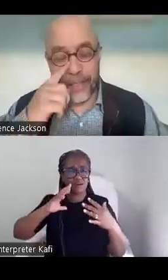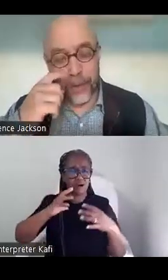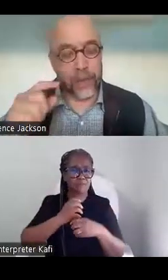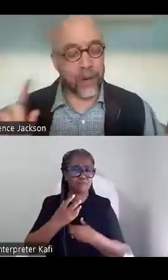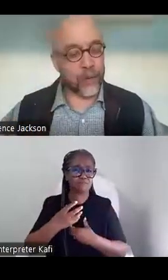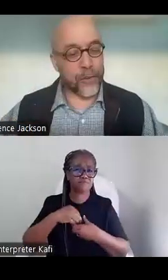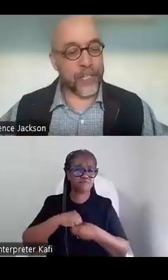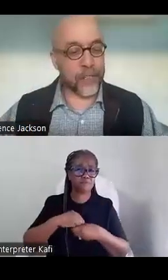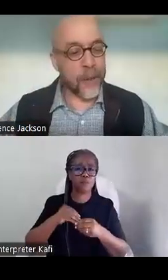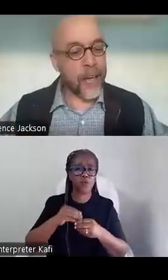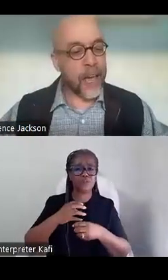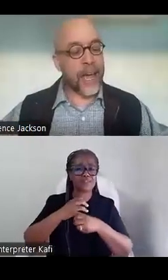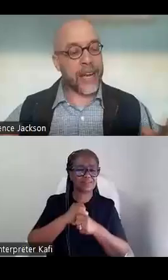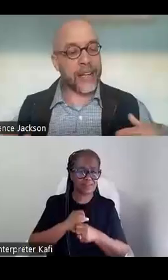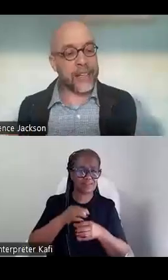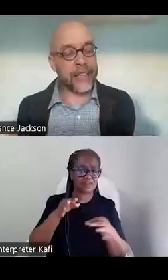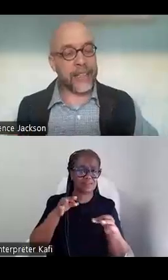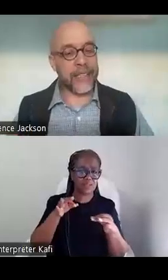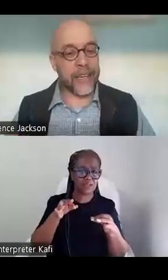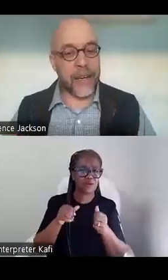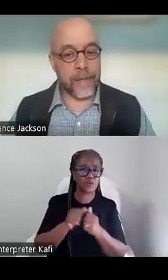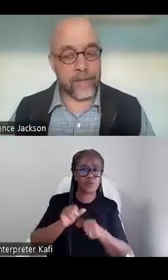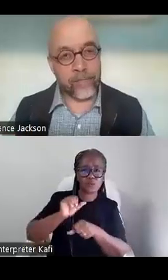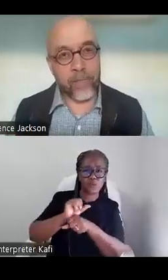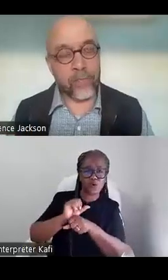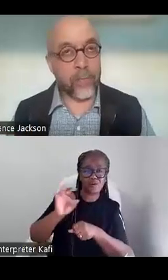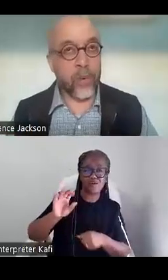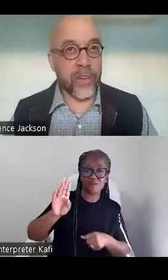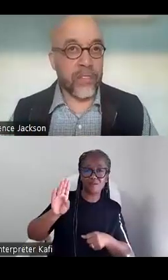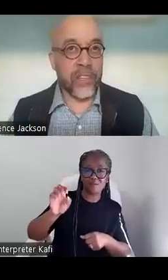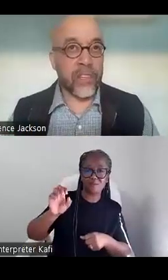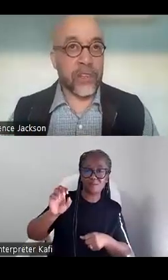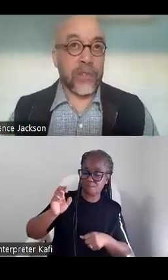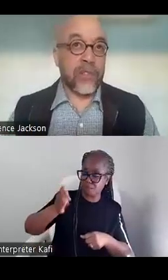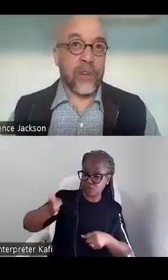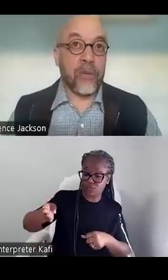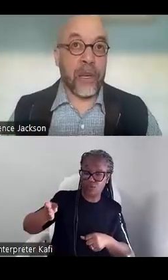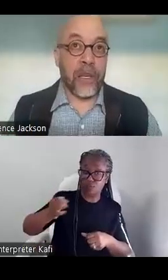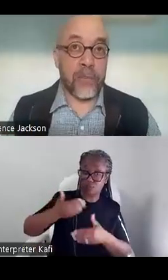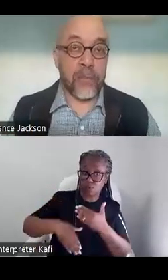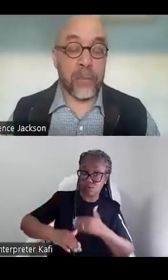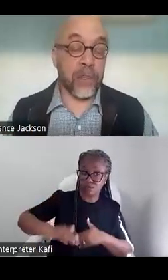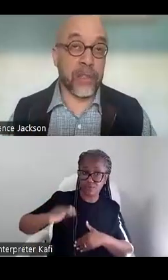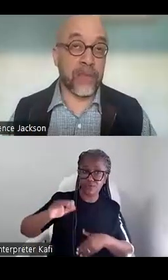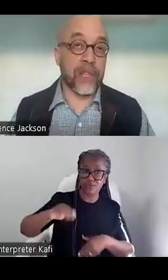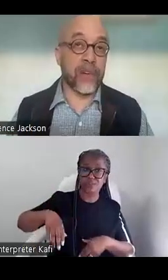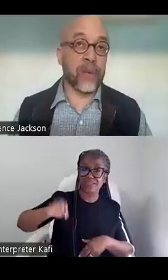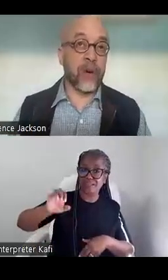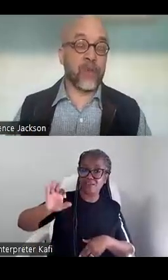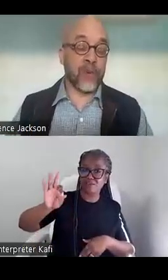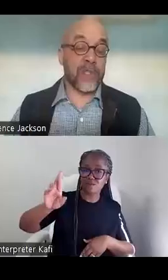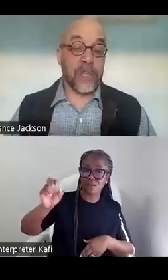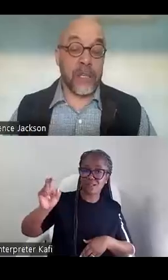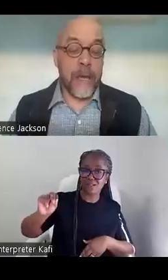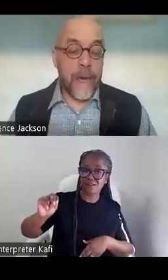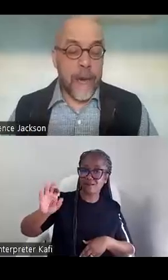think so much about Frazier and his the 18 years, that he lives here in